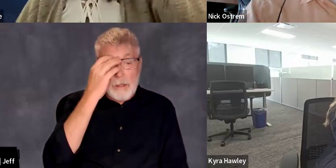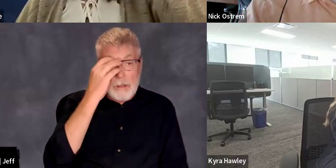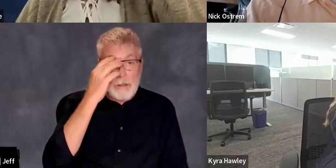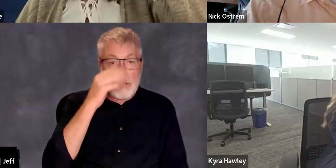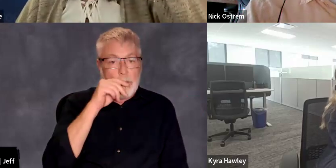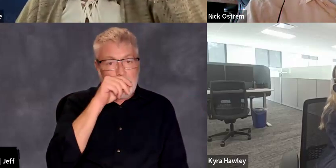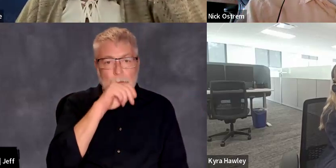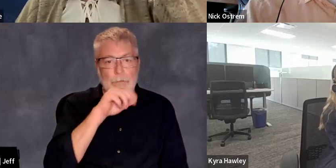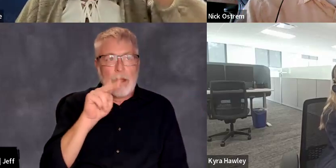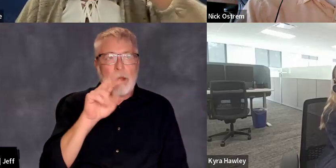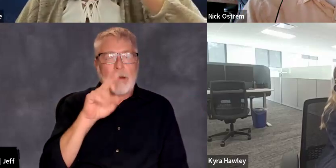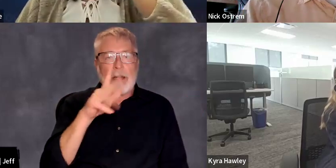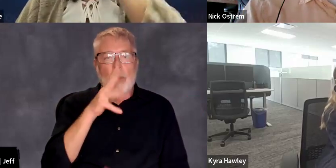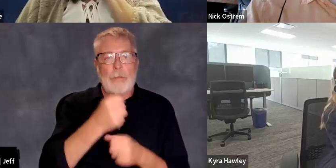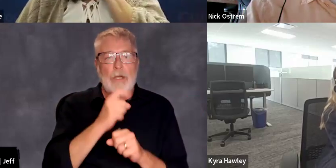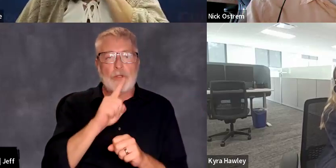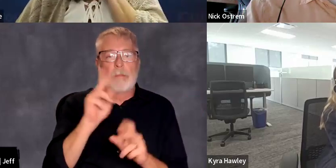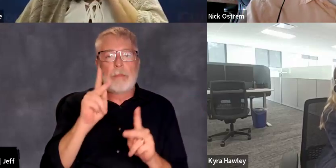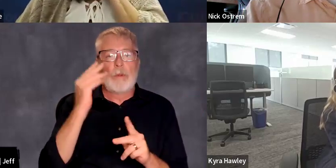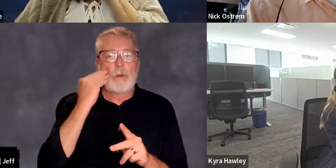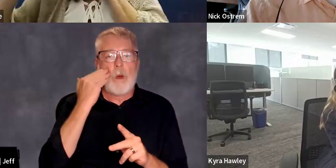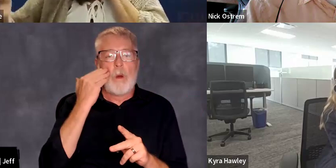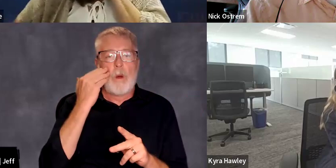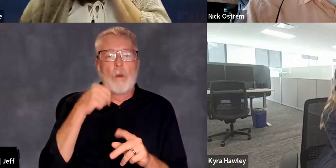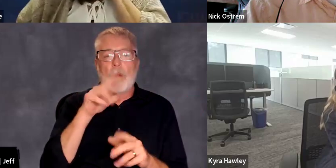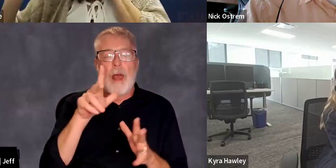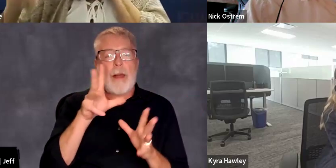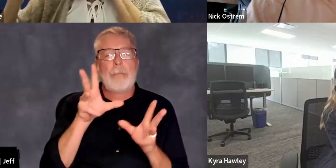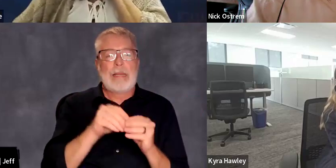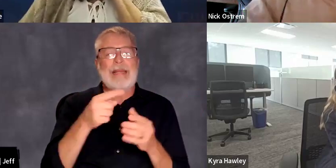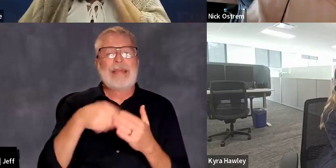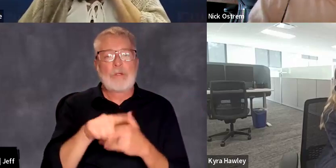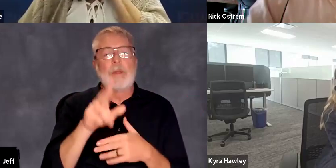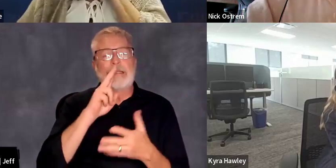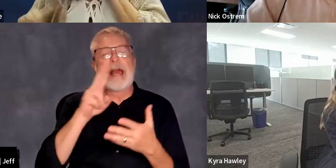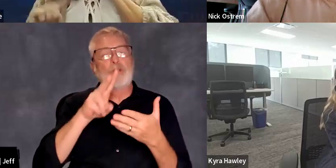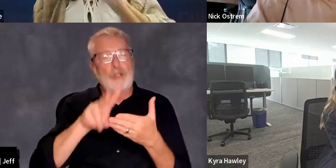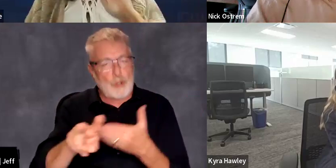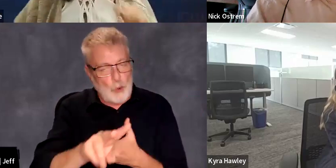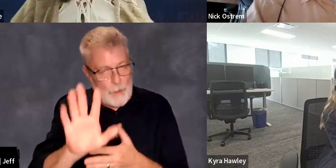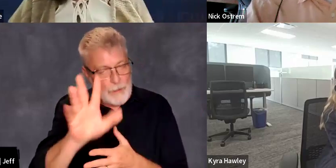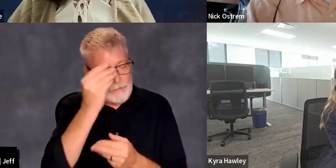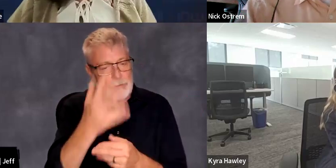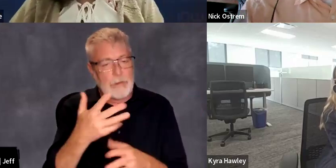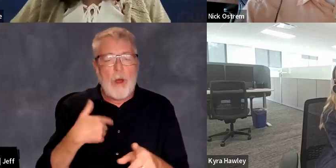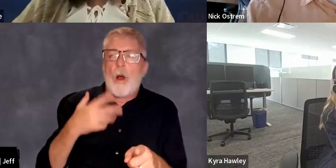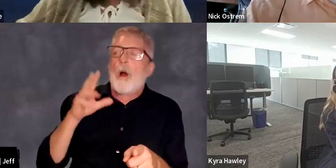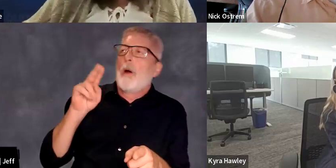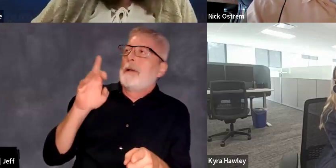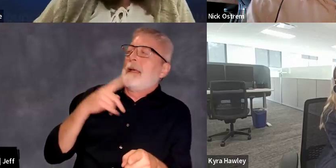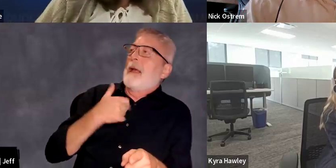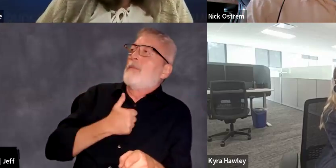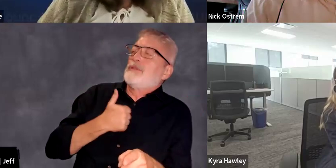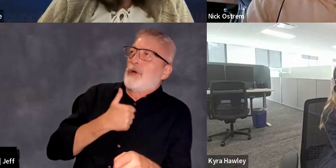Sorry, Nick, I just wanted to make sure people knew that we were not meeting next week, but the following week. Following week. Yes. No. Yeah, thank